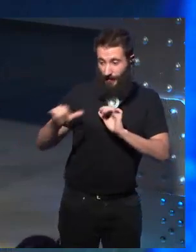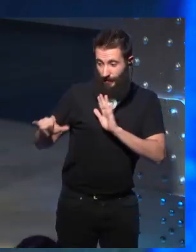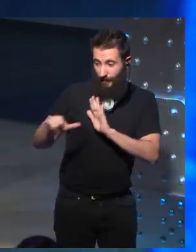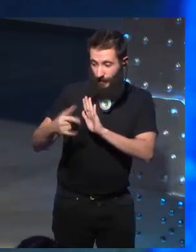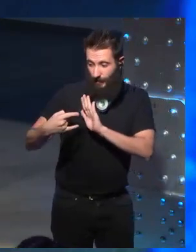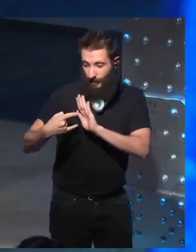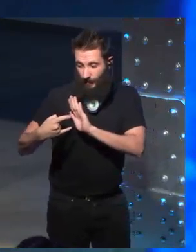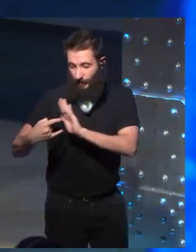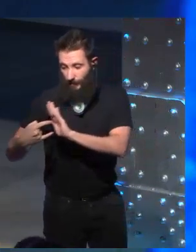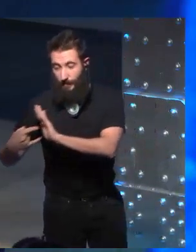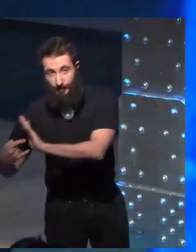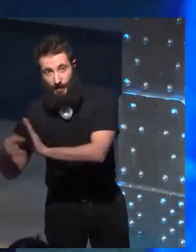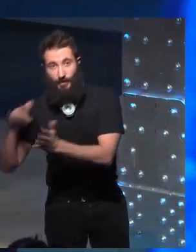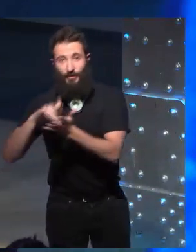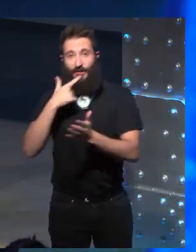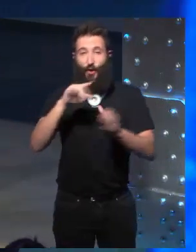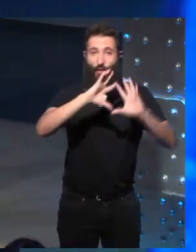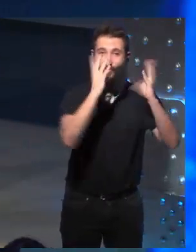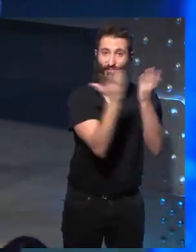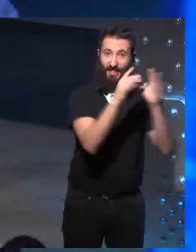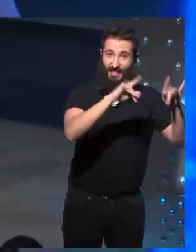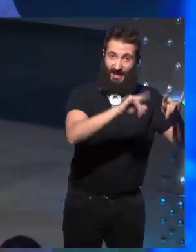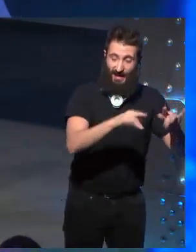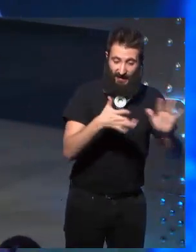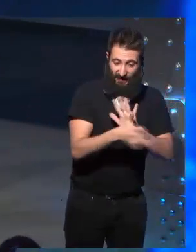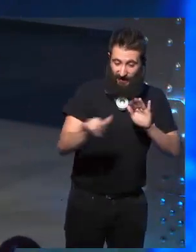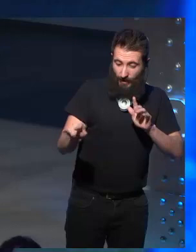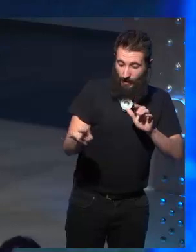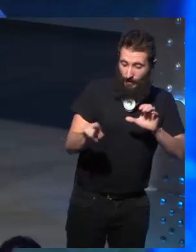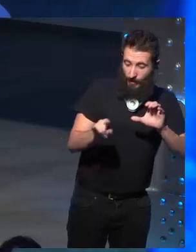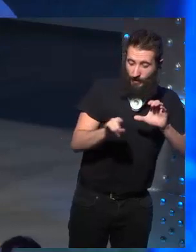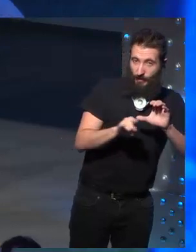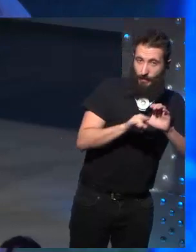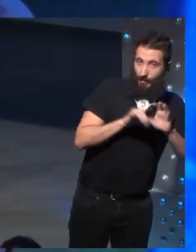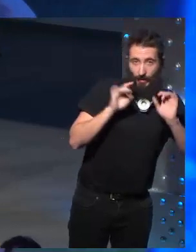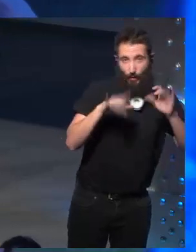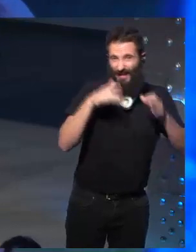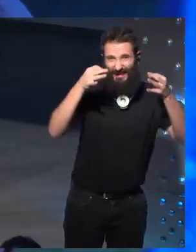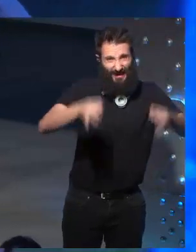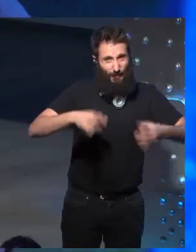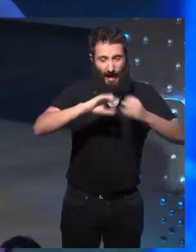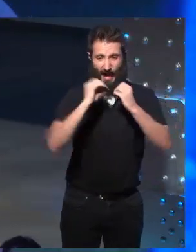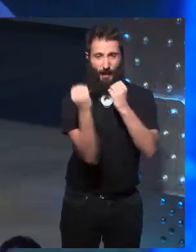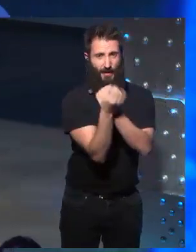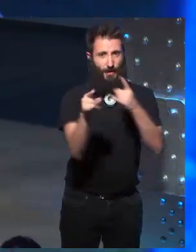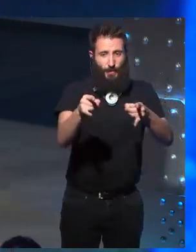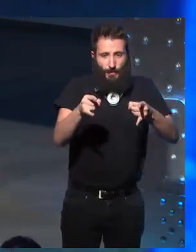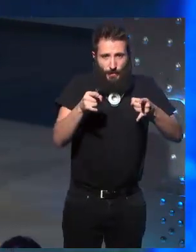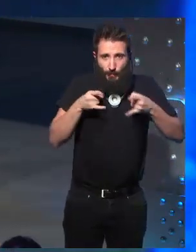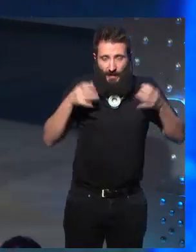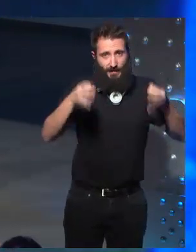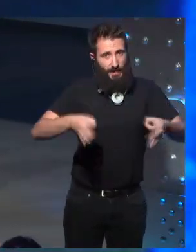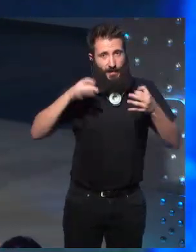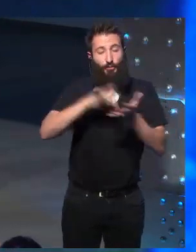closer to the Earth, the gravity will get stronger as well. It's always attractive. So gravity may slow the expansion down,